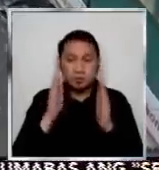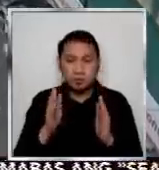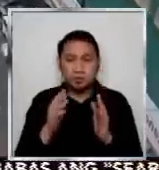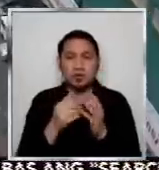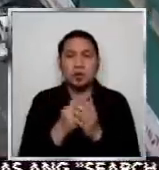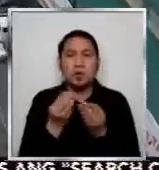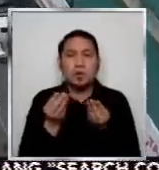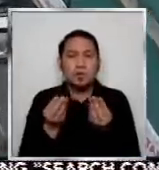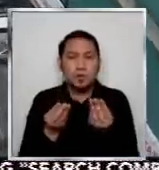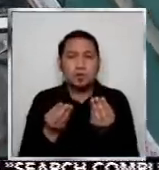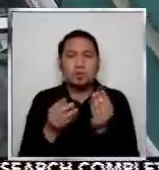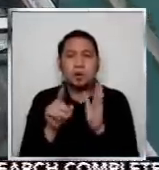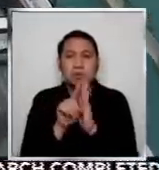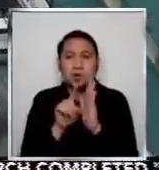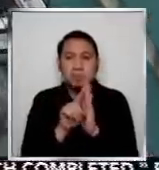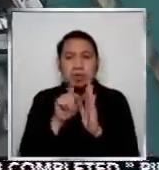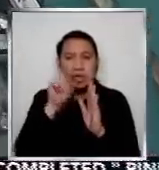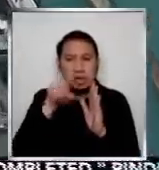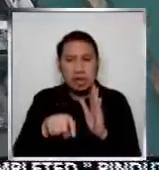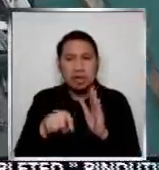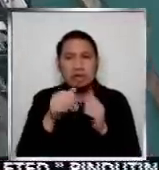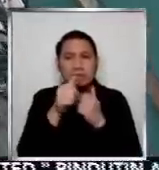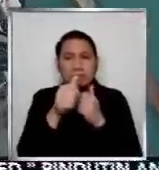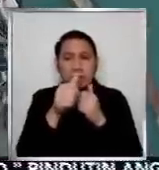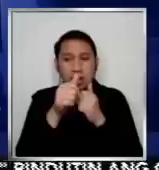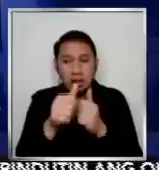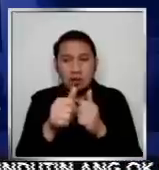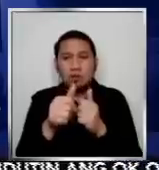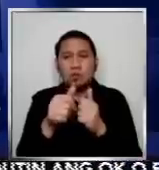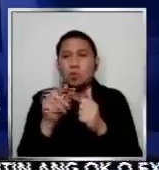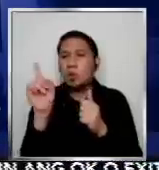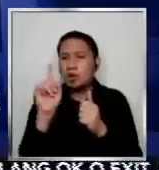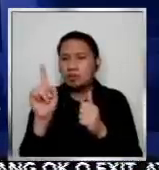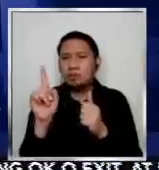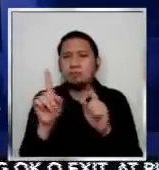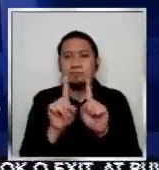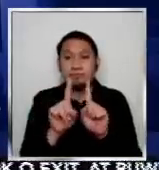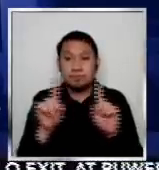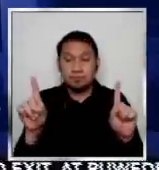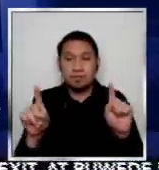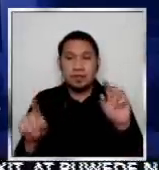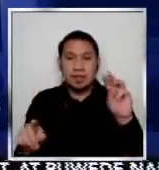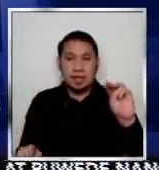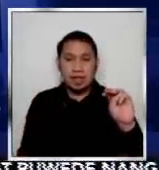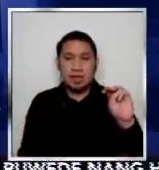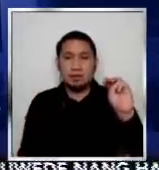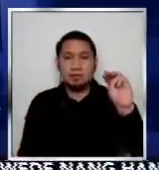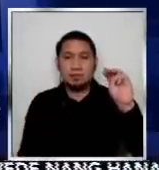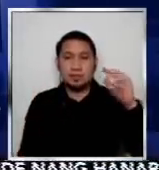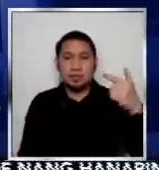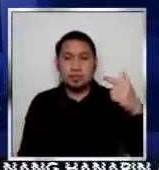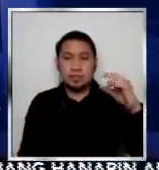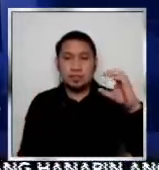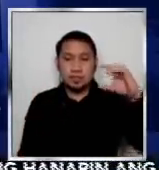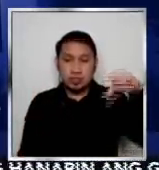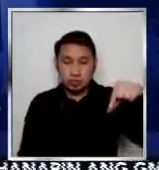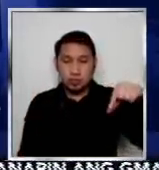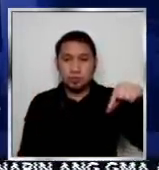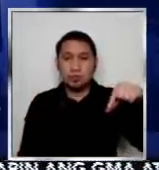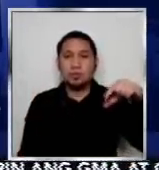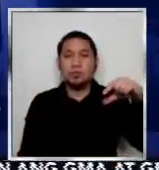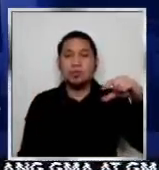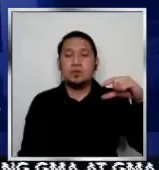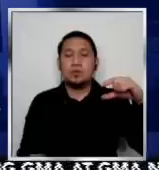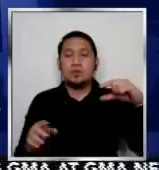basta susundin ang minimum health standard tulad ng social distancing. The MGCQ is a transition between GCQ and the new